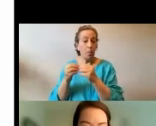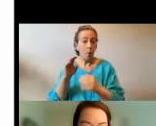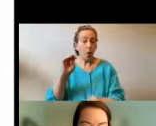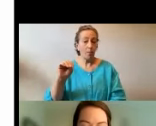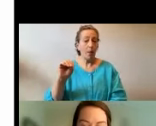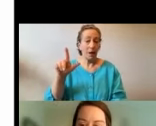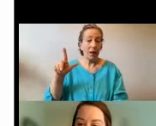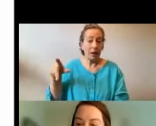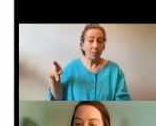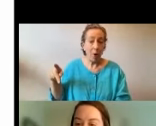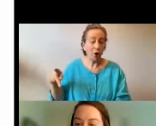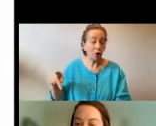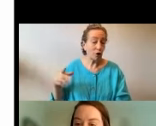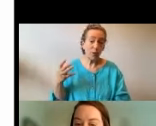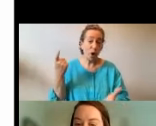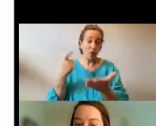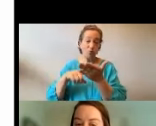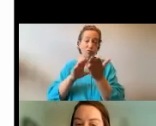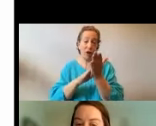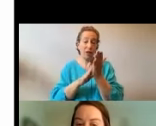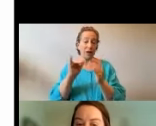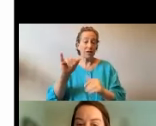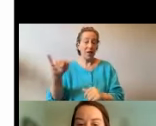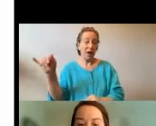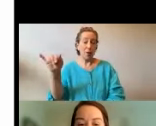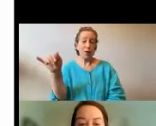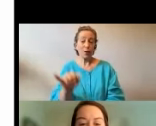to recognize that as well.